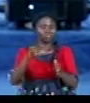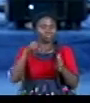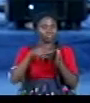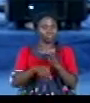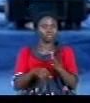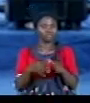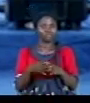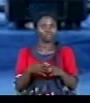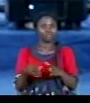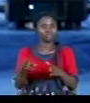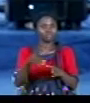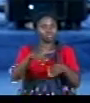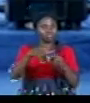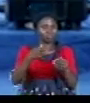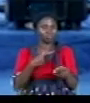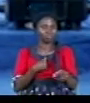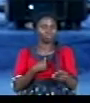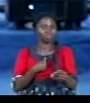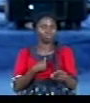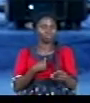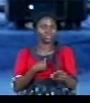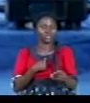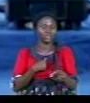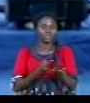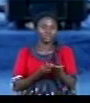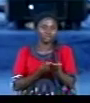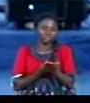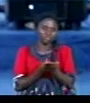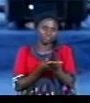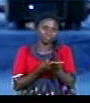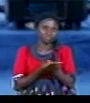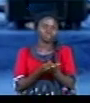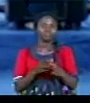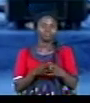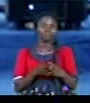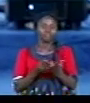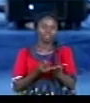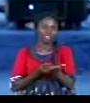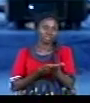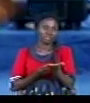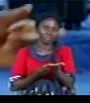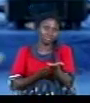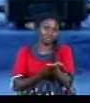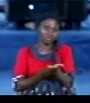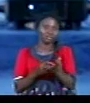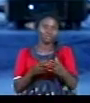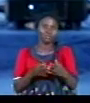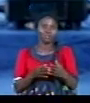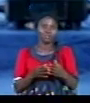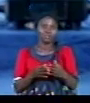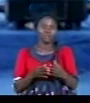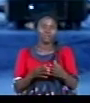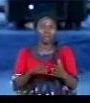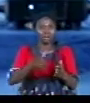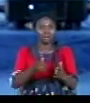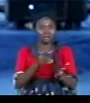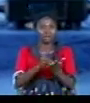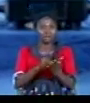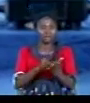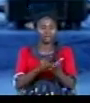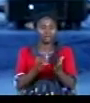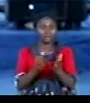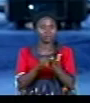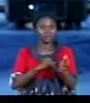injection and continuously like that. It wasn't getting healed at all. Then another doctor which I met said